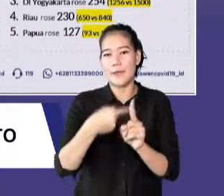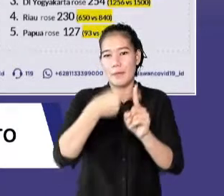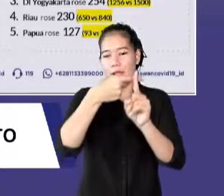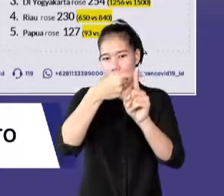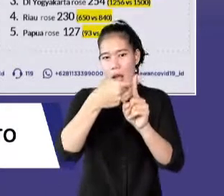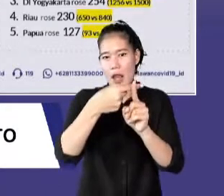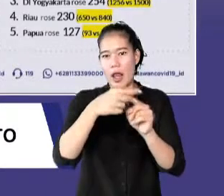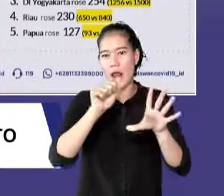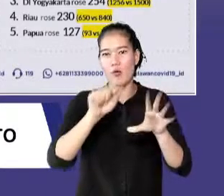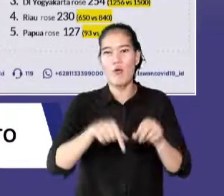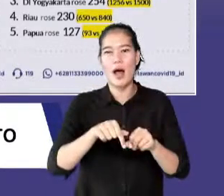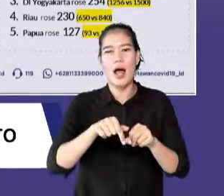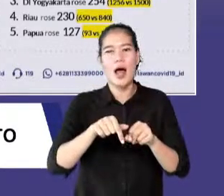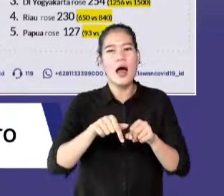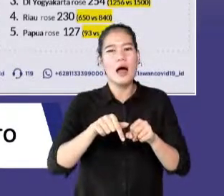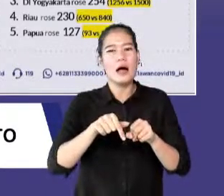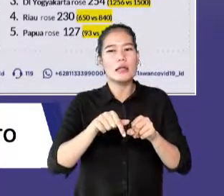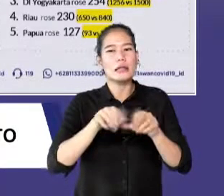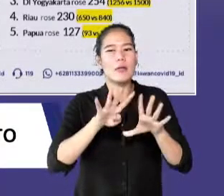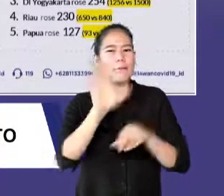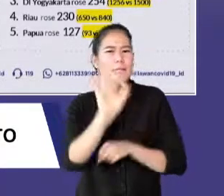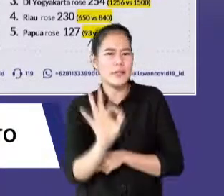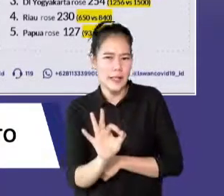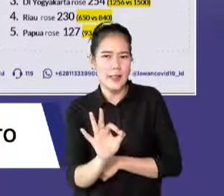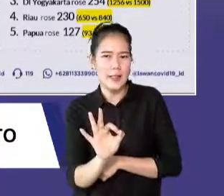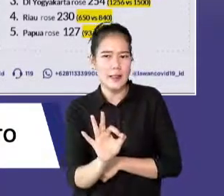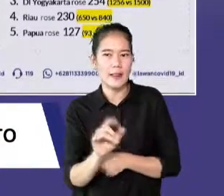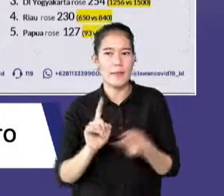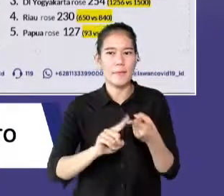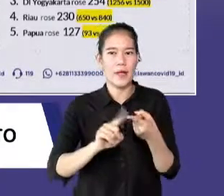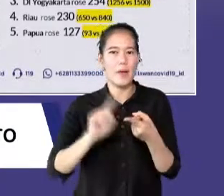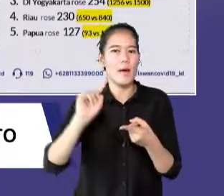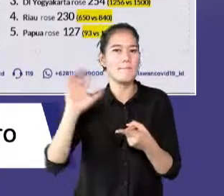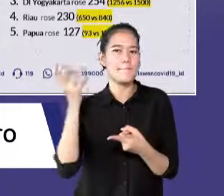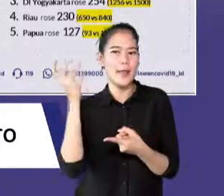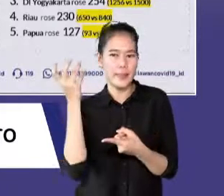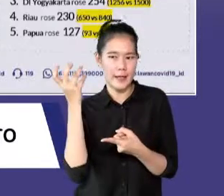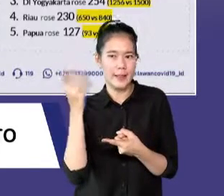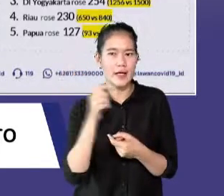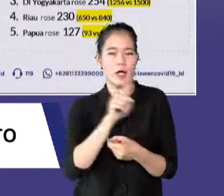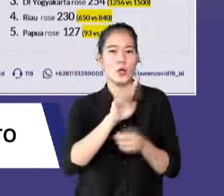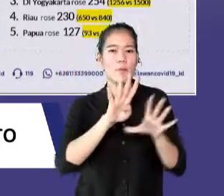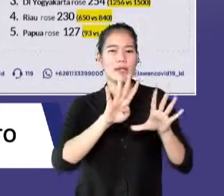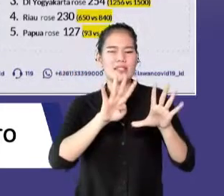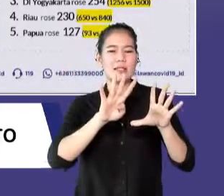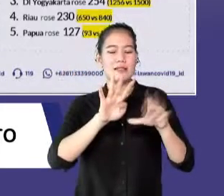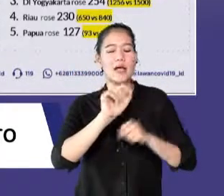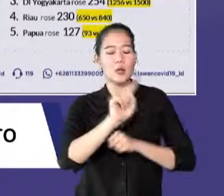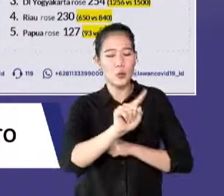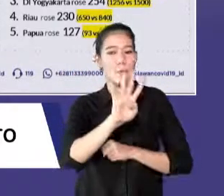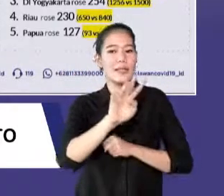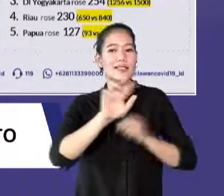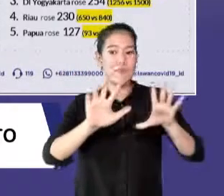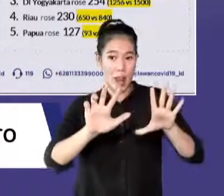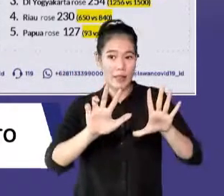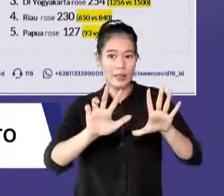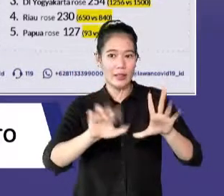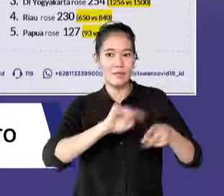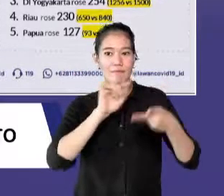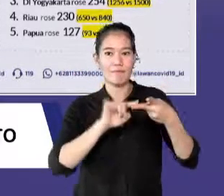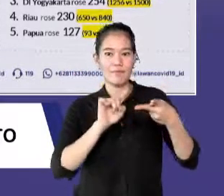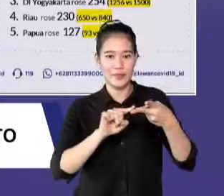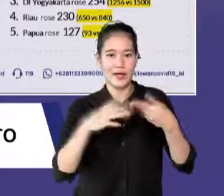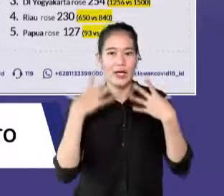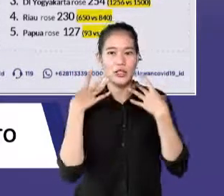week, which is once again contributed by Banten with 149 deaths, followed by the